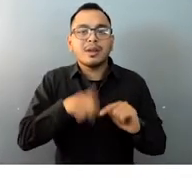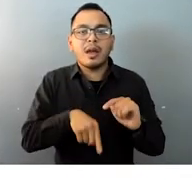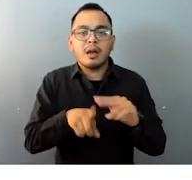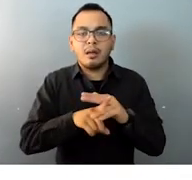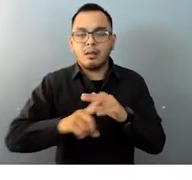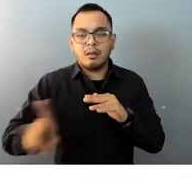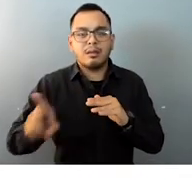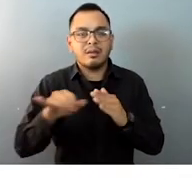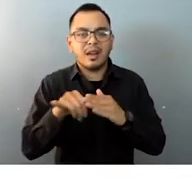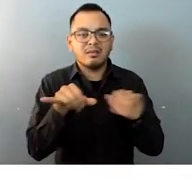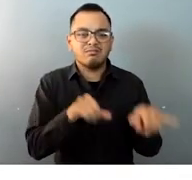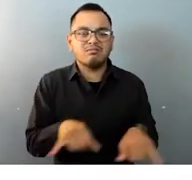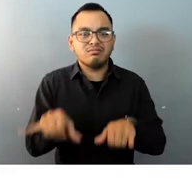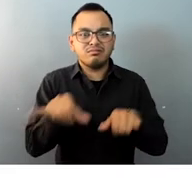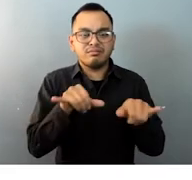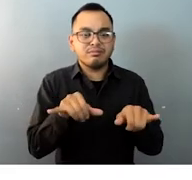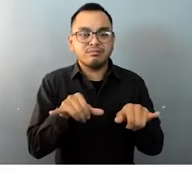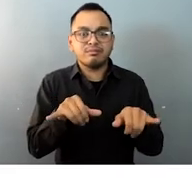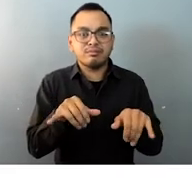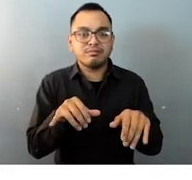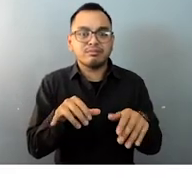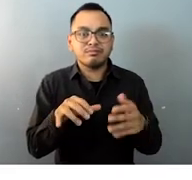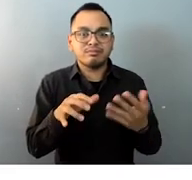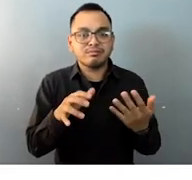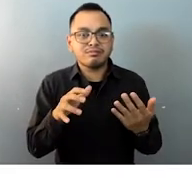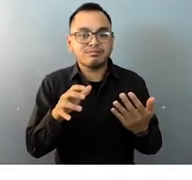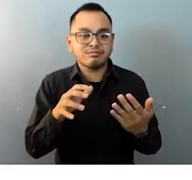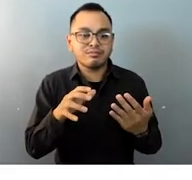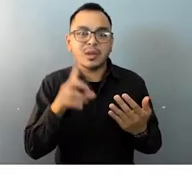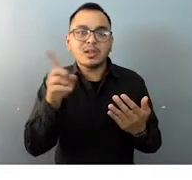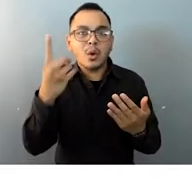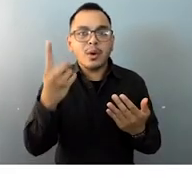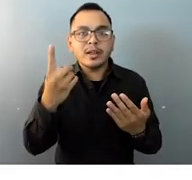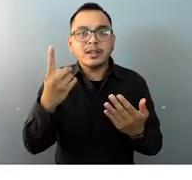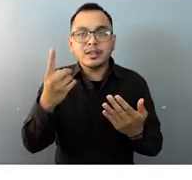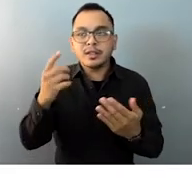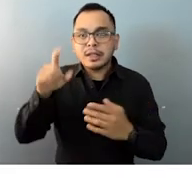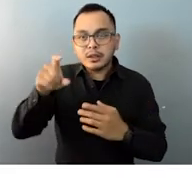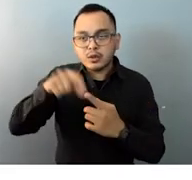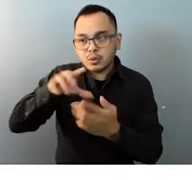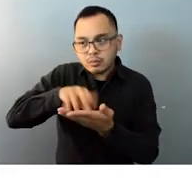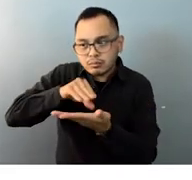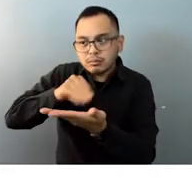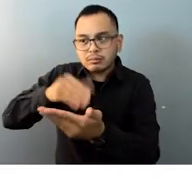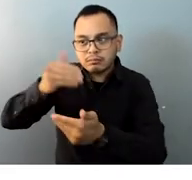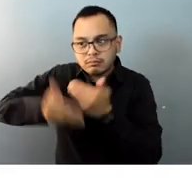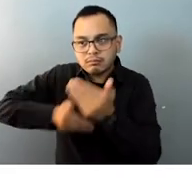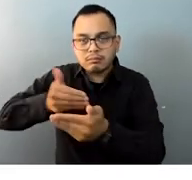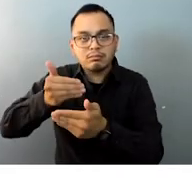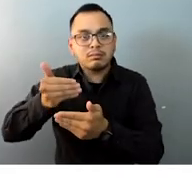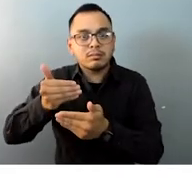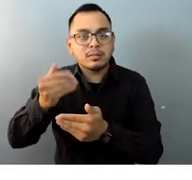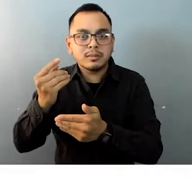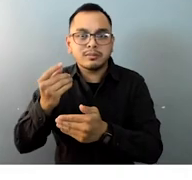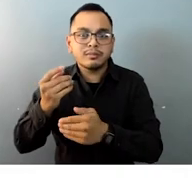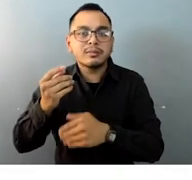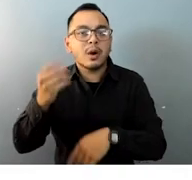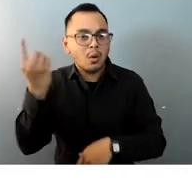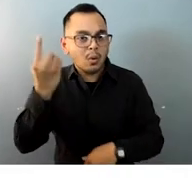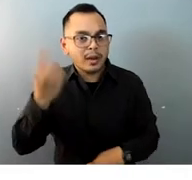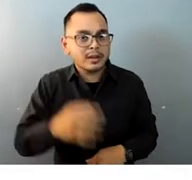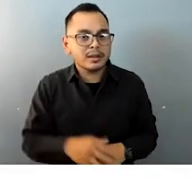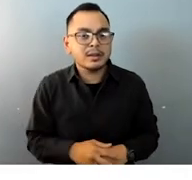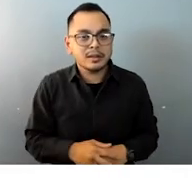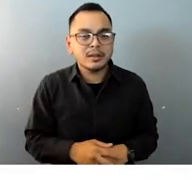cannot deviate from that norm of being, upward and onward. It's always this trajectory that we have to be on, this treadmill that we have